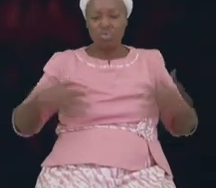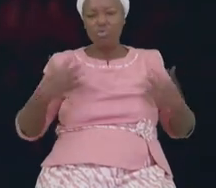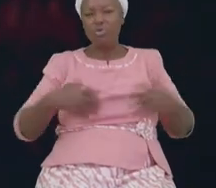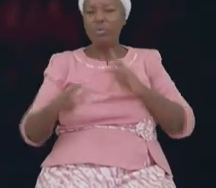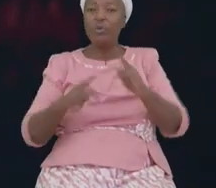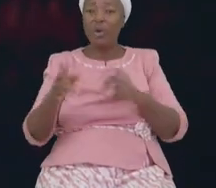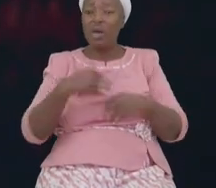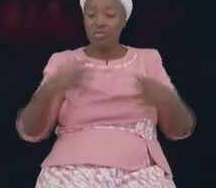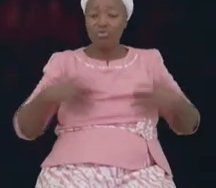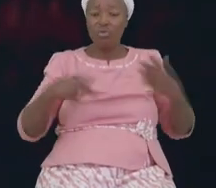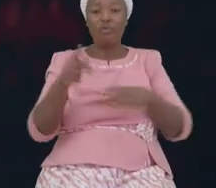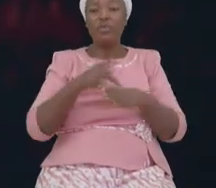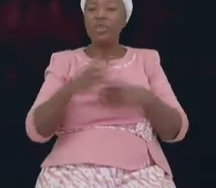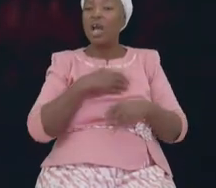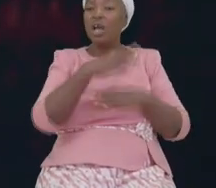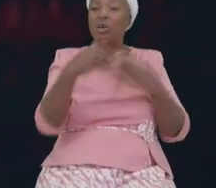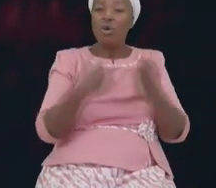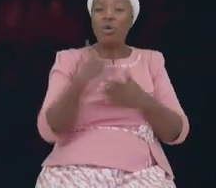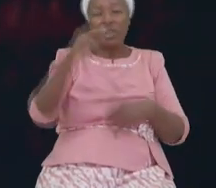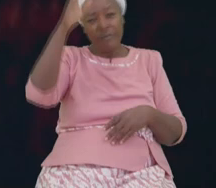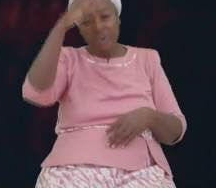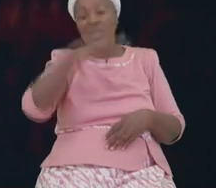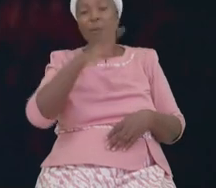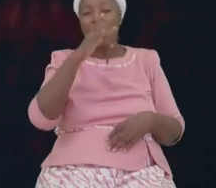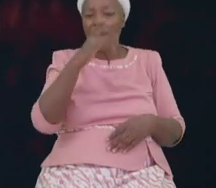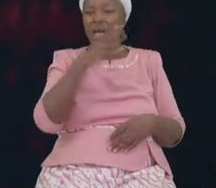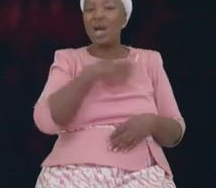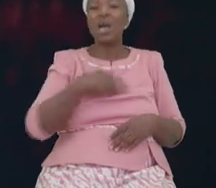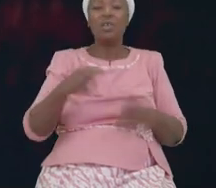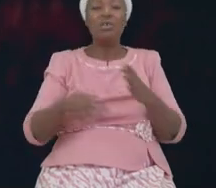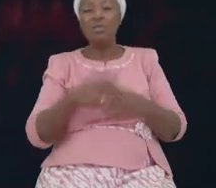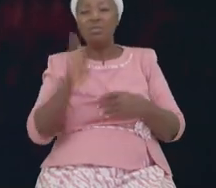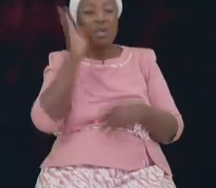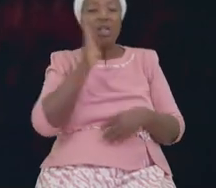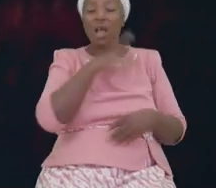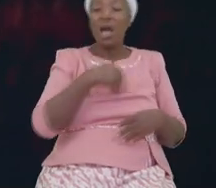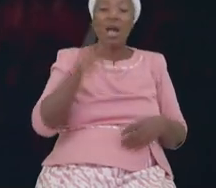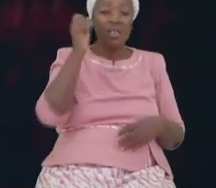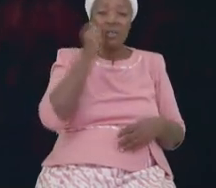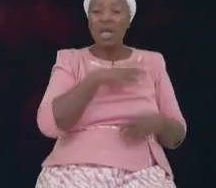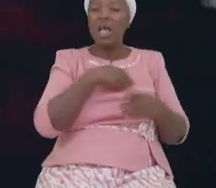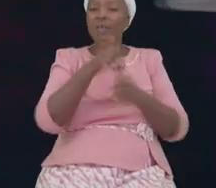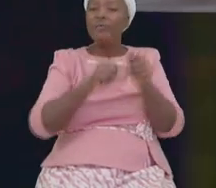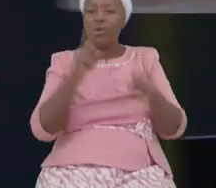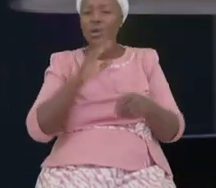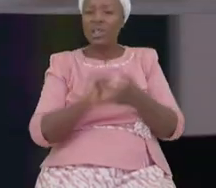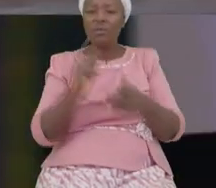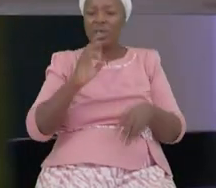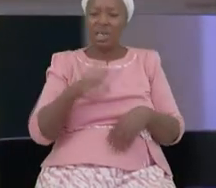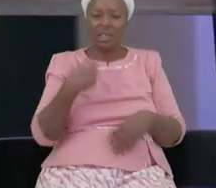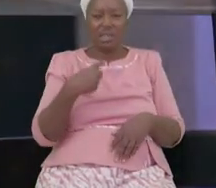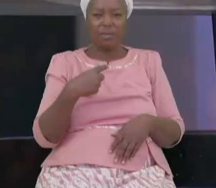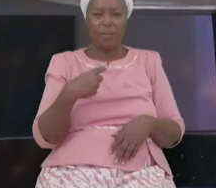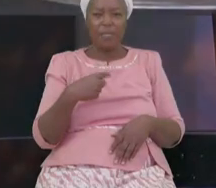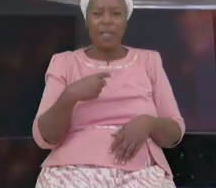people and the young professionals and the fathers and the mothers and the bachelors and the spinsters, everyone, if we can say